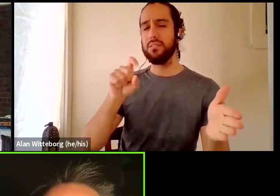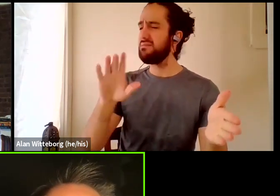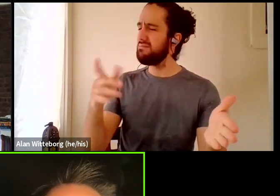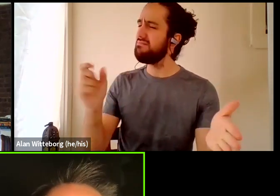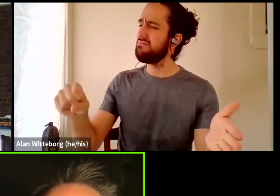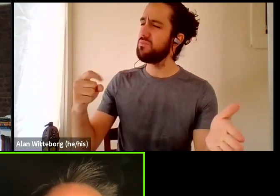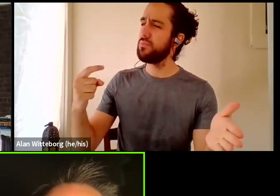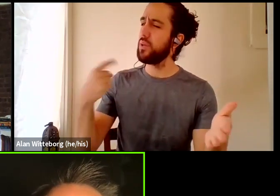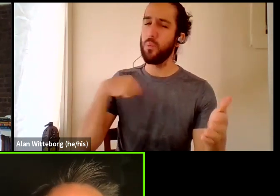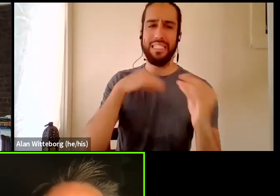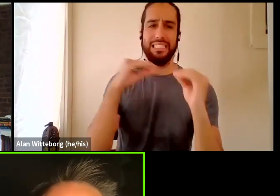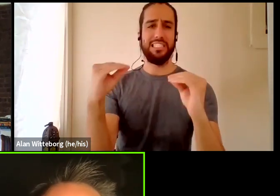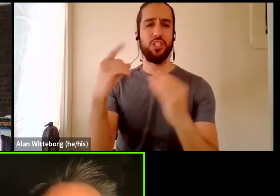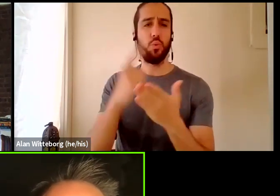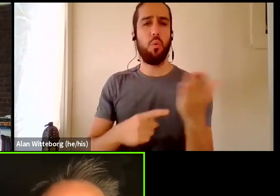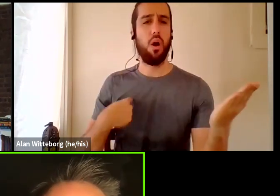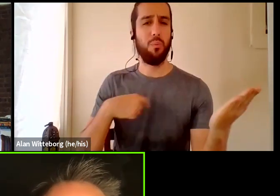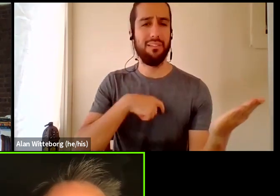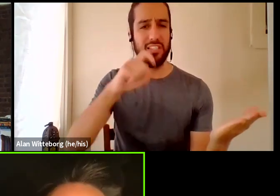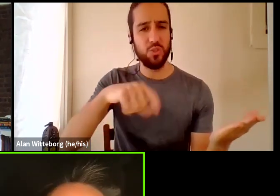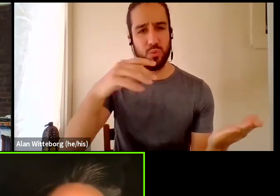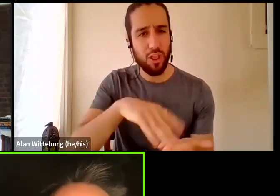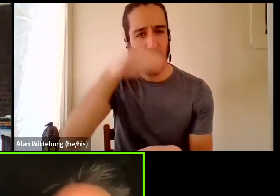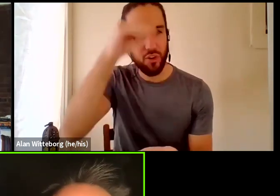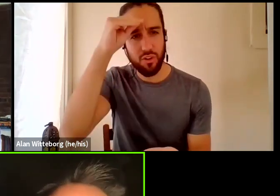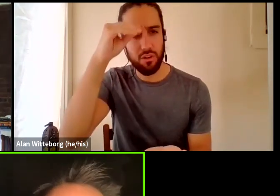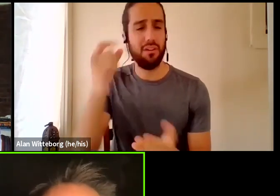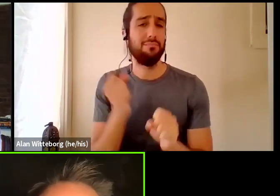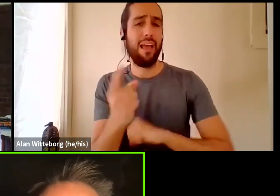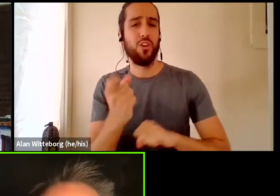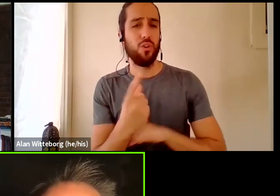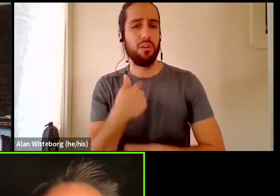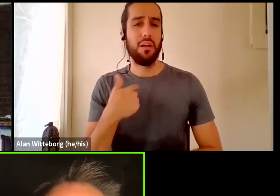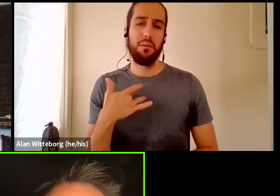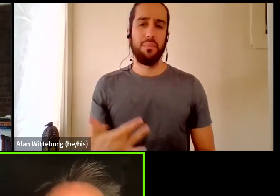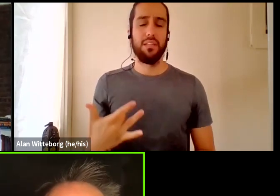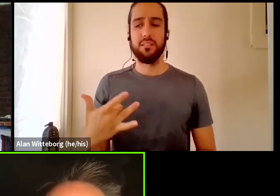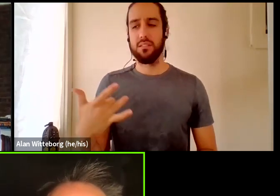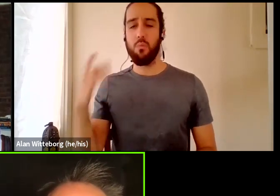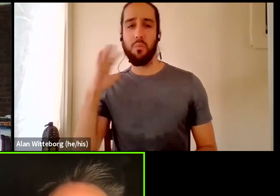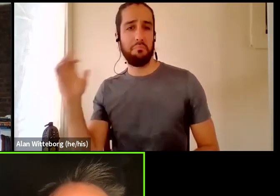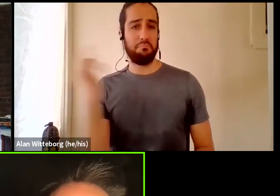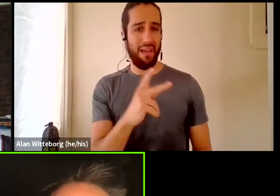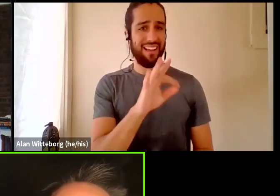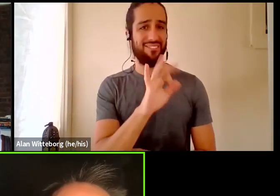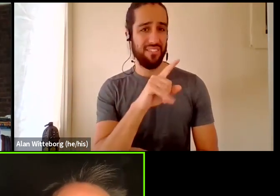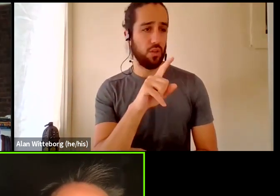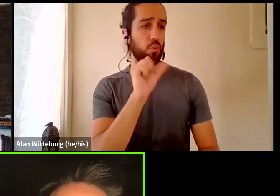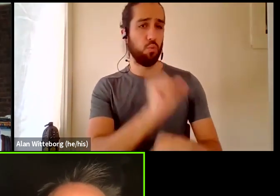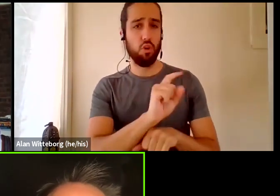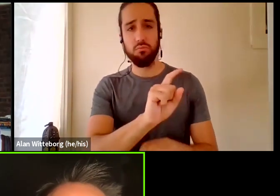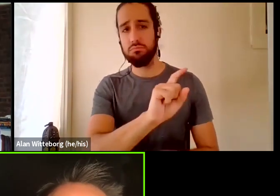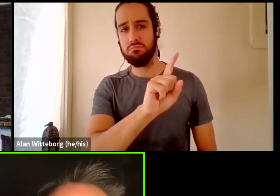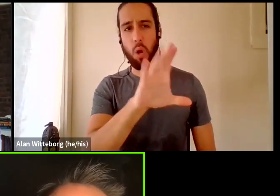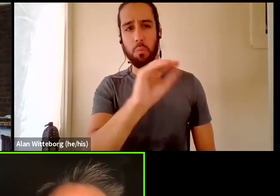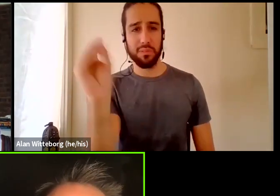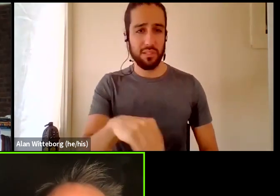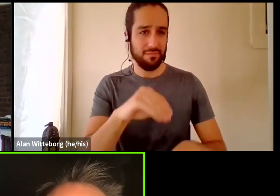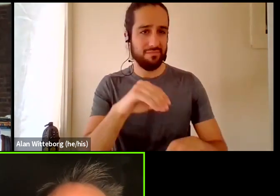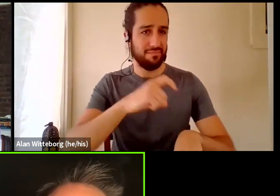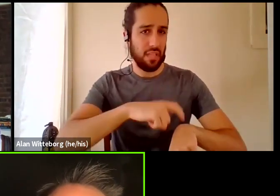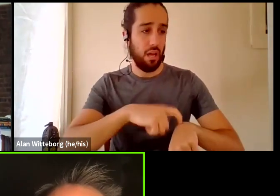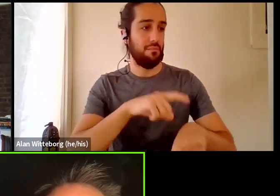say to myself, okay, now I'm going to go back into the field and concentrate 100% of my time as a working artist. But in truth, I am doing